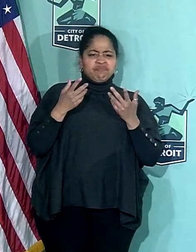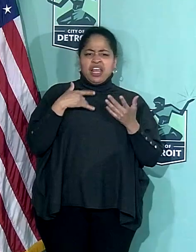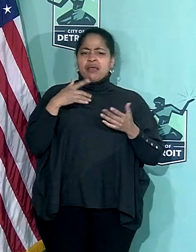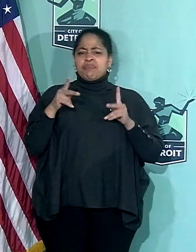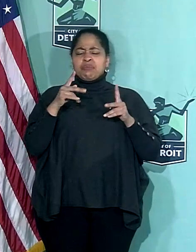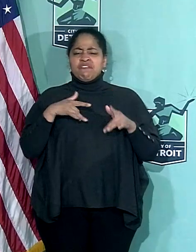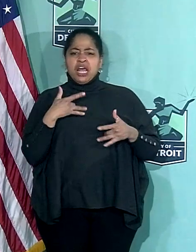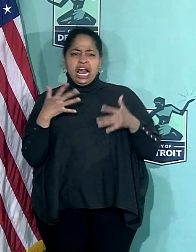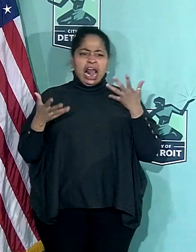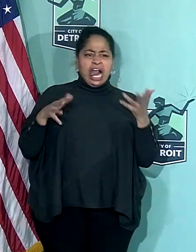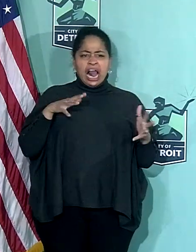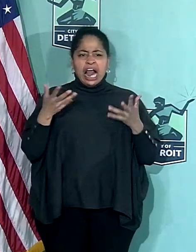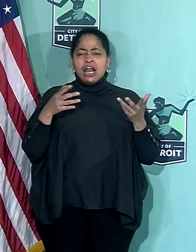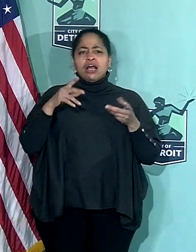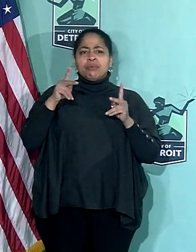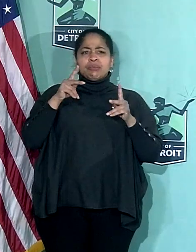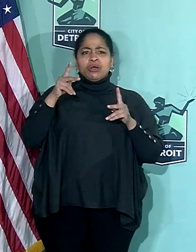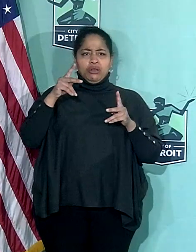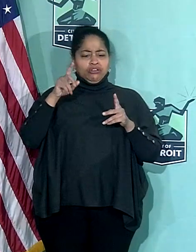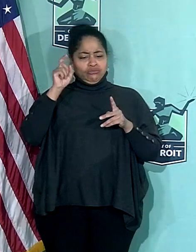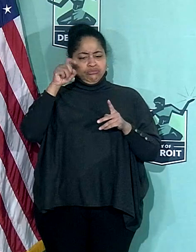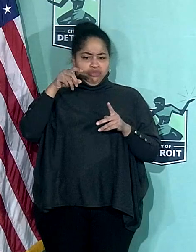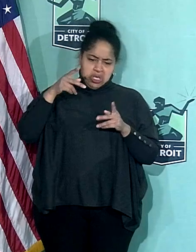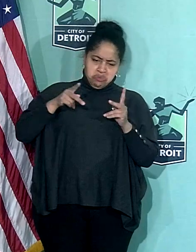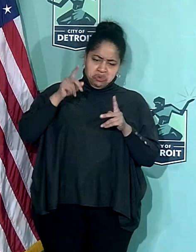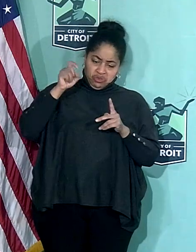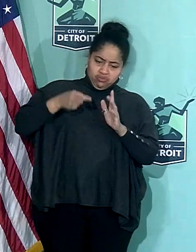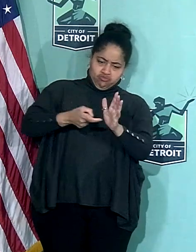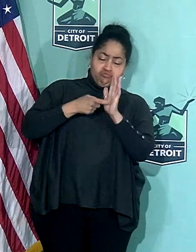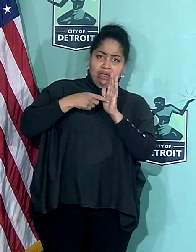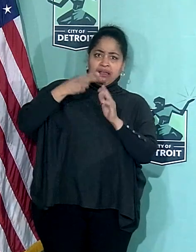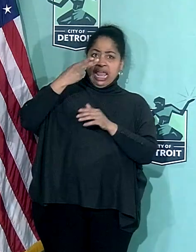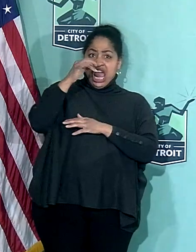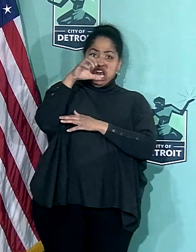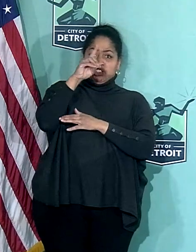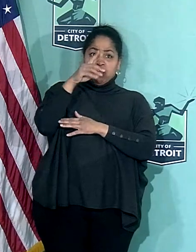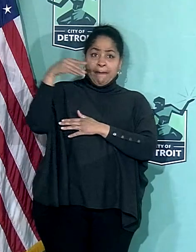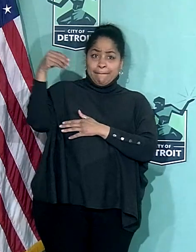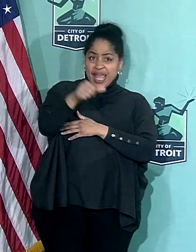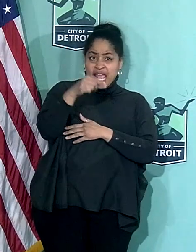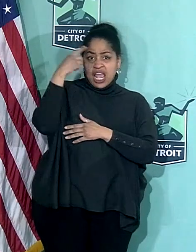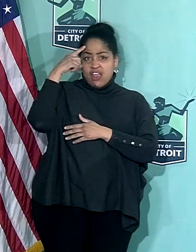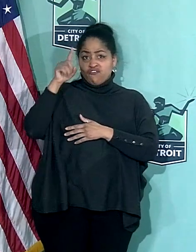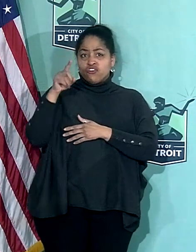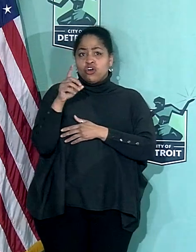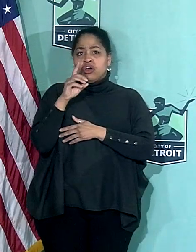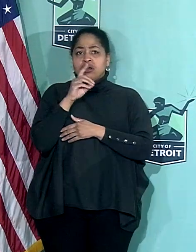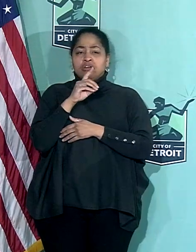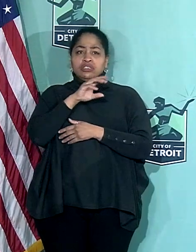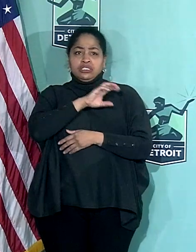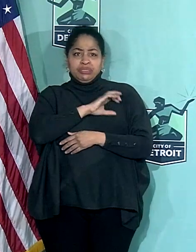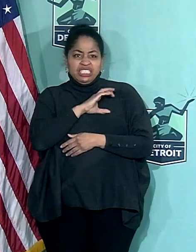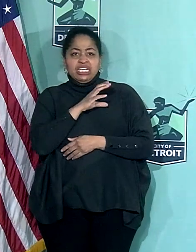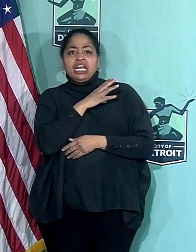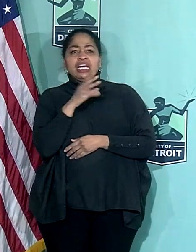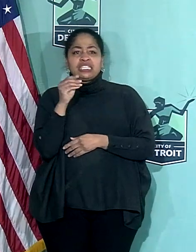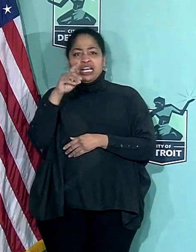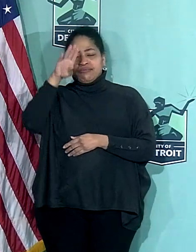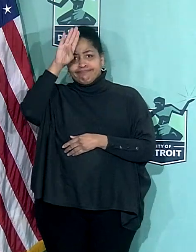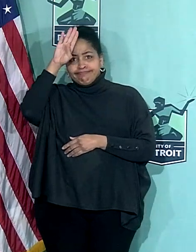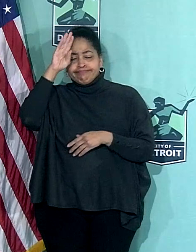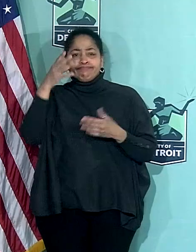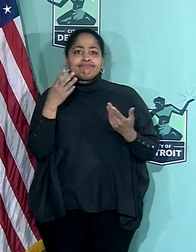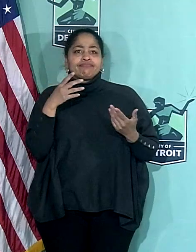do hazard pay for DPD and the fire department and DDOT. But the hazard pay was based on objective evidence. The